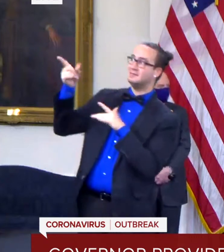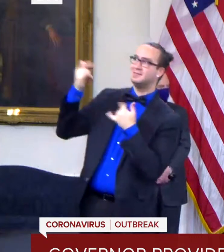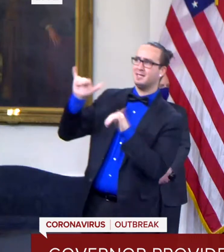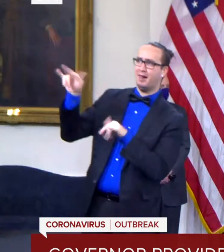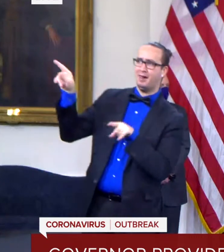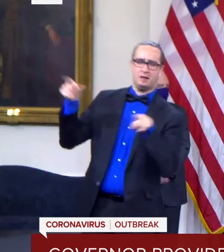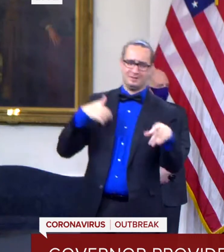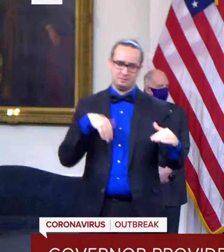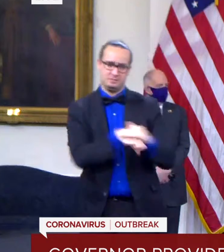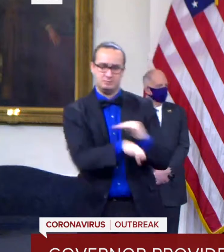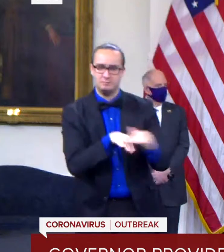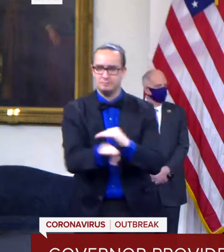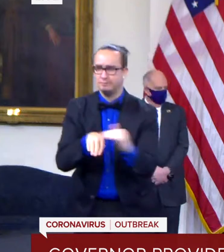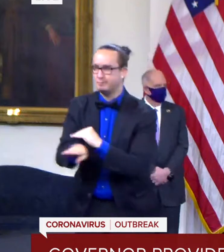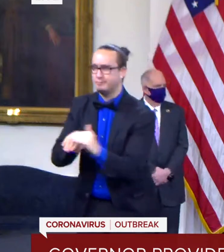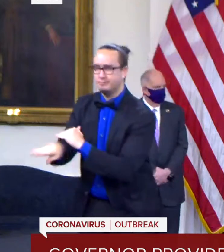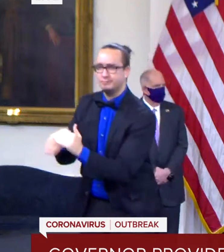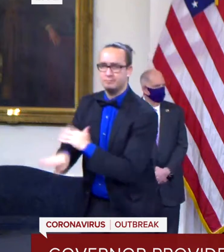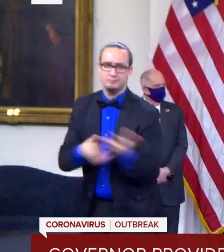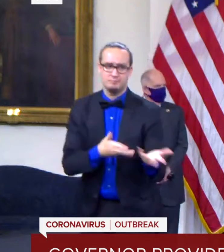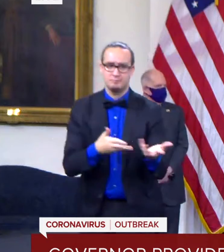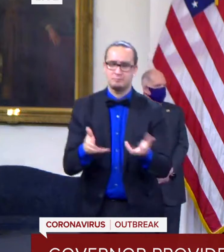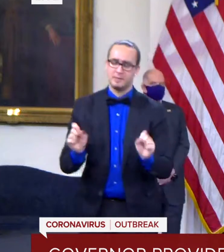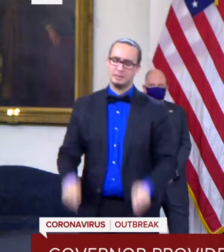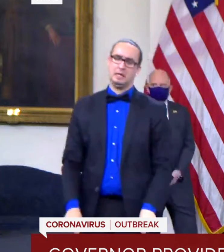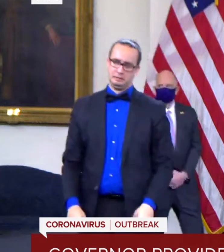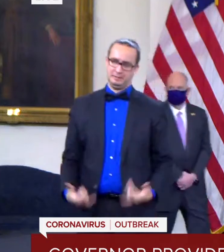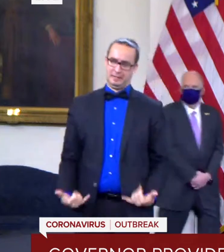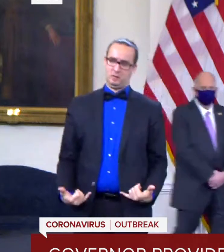site takes weeks. Thank you. Yes.